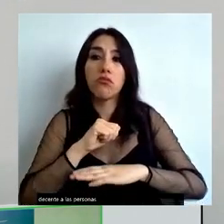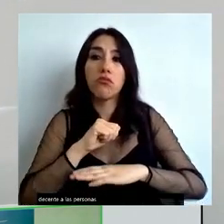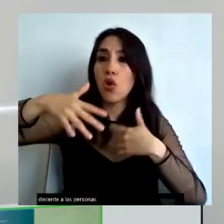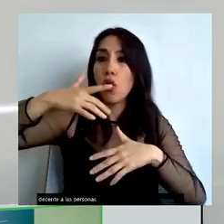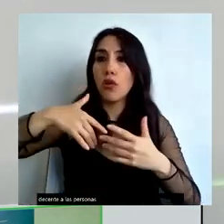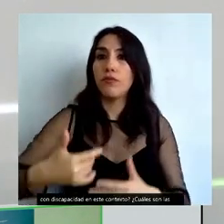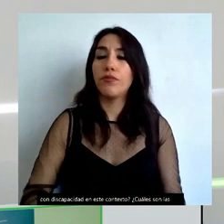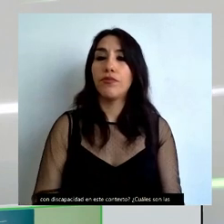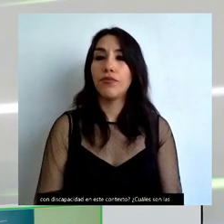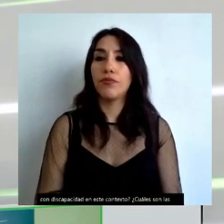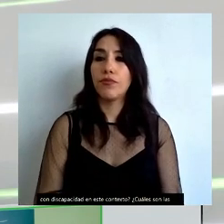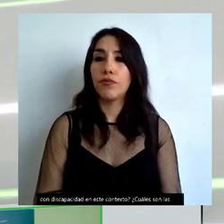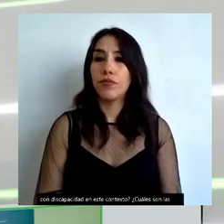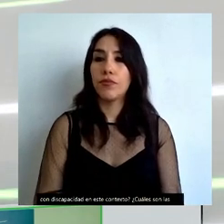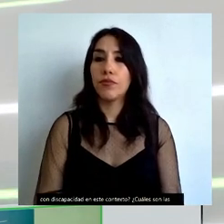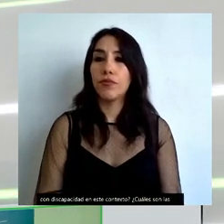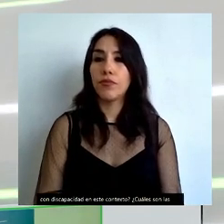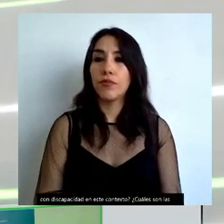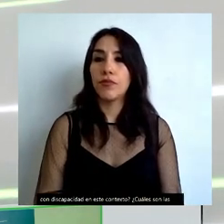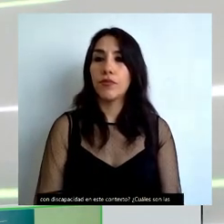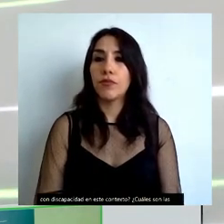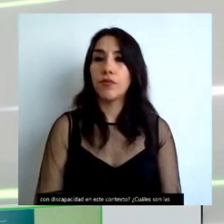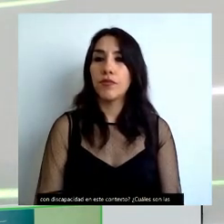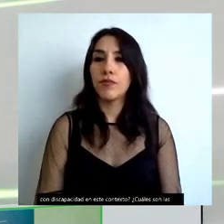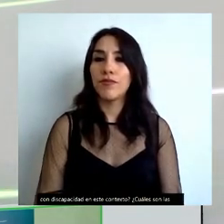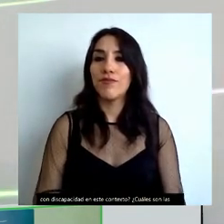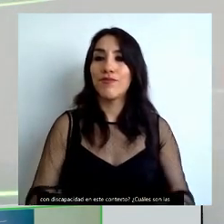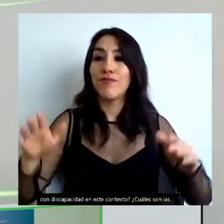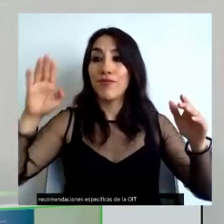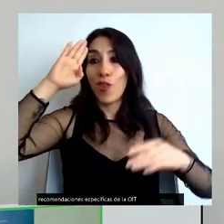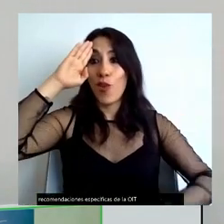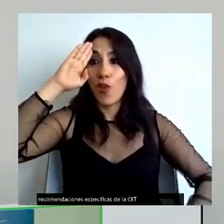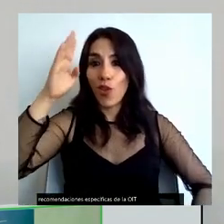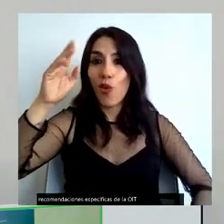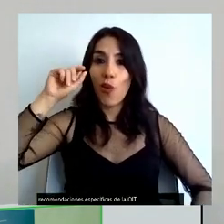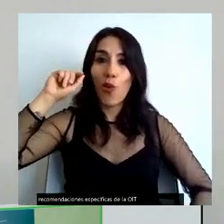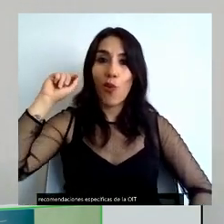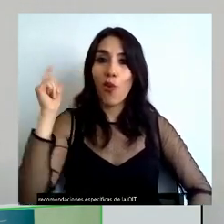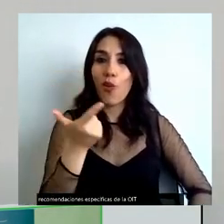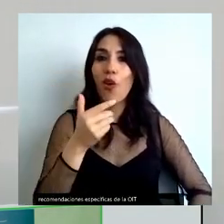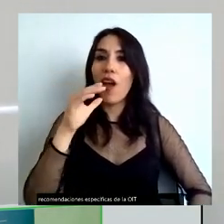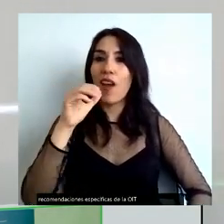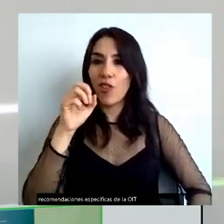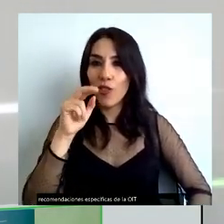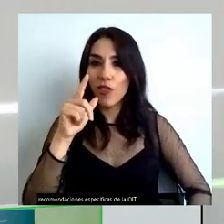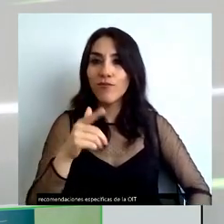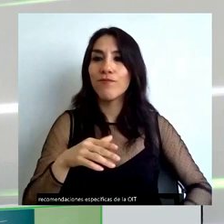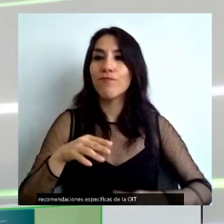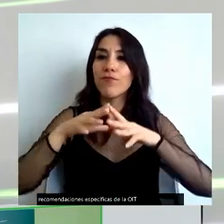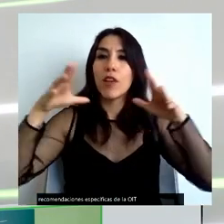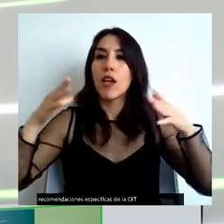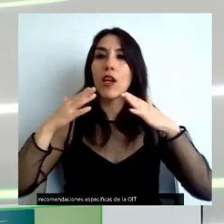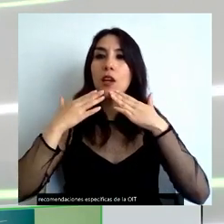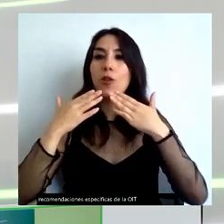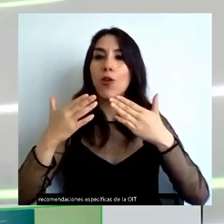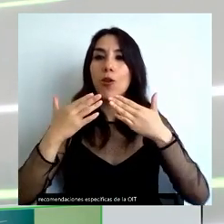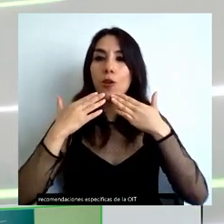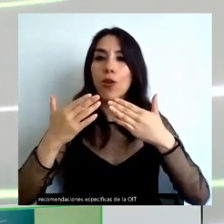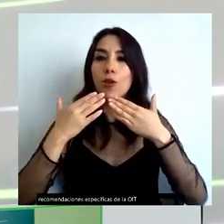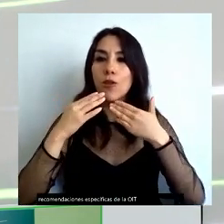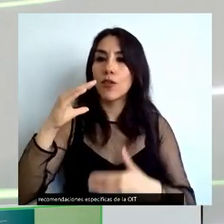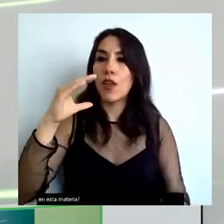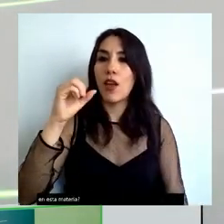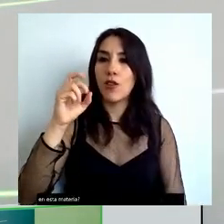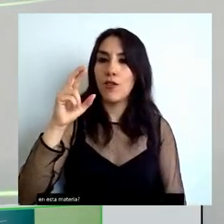Hola, Carola, Carolina. Hi, Carola, Carolina. Thank you very much for having me here in